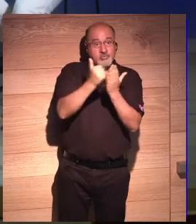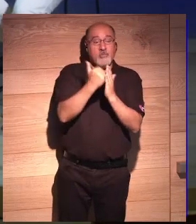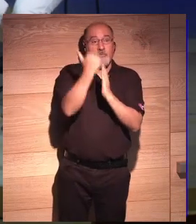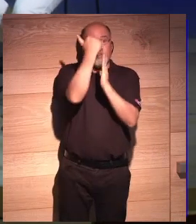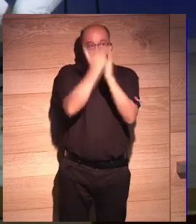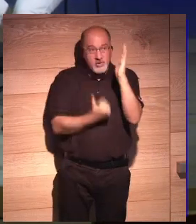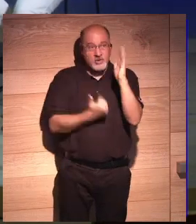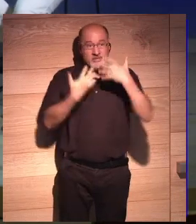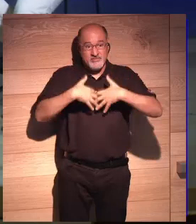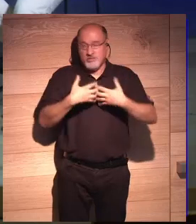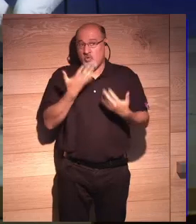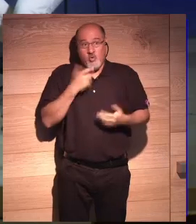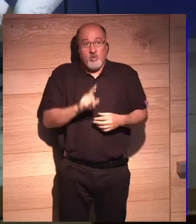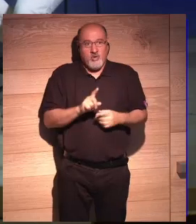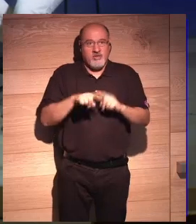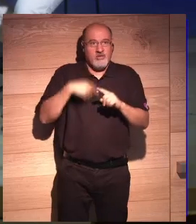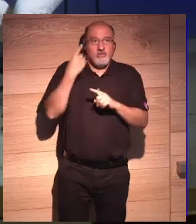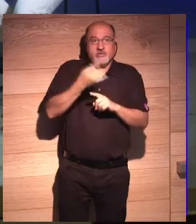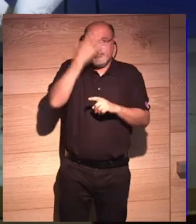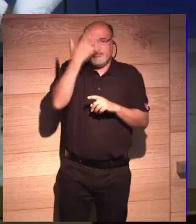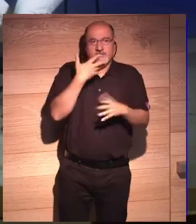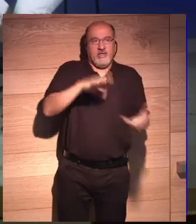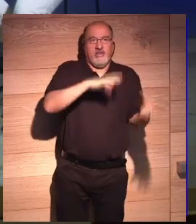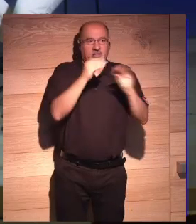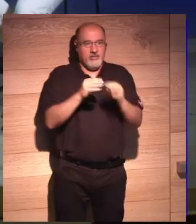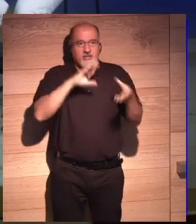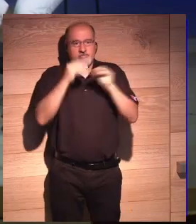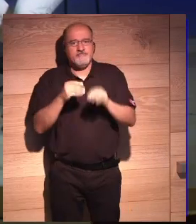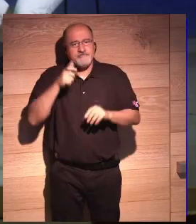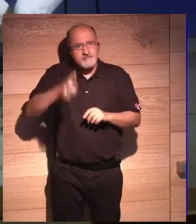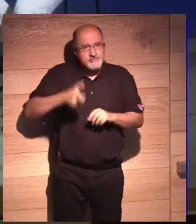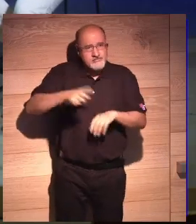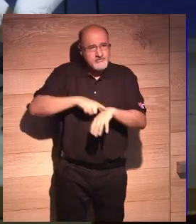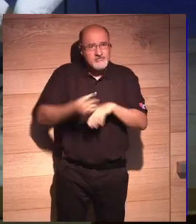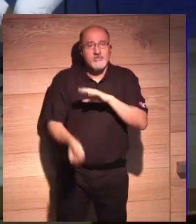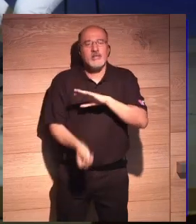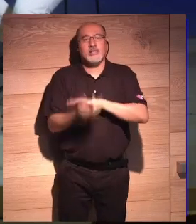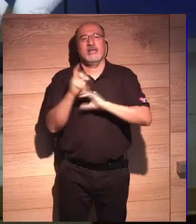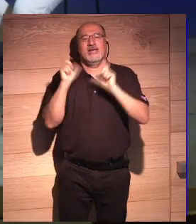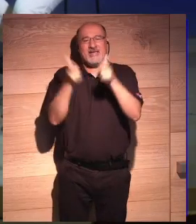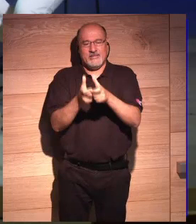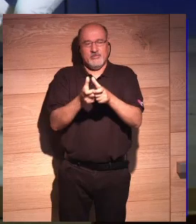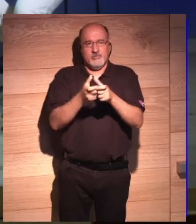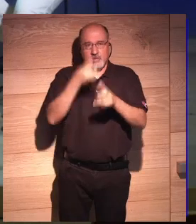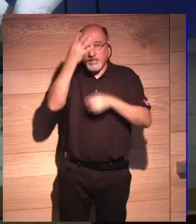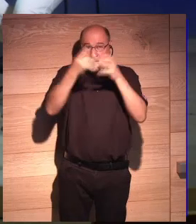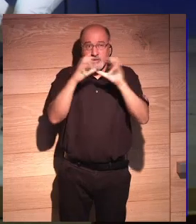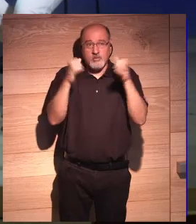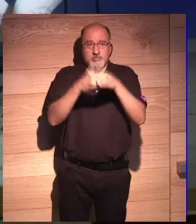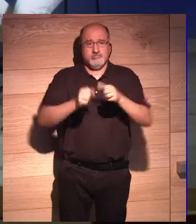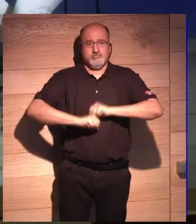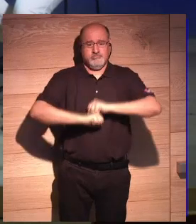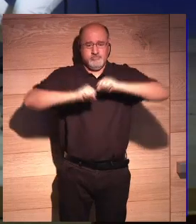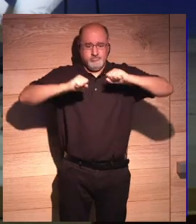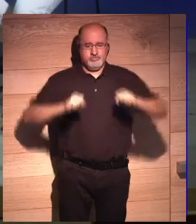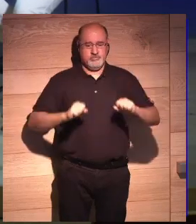technology, creativity, generally speaking, doesn't make much sense. So with time, we decided to create a